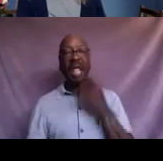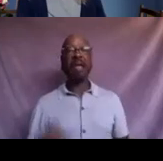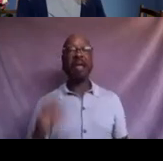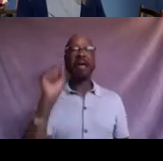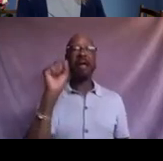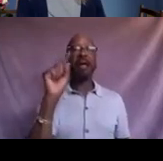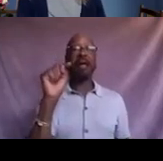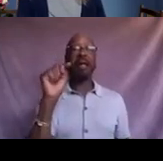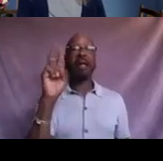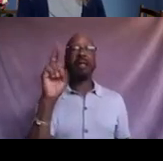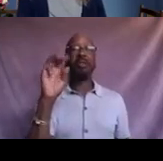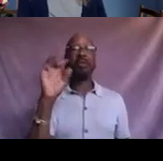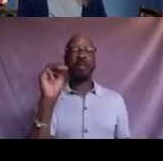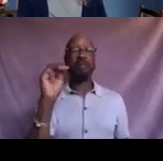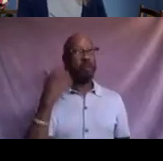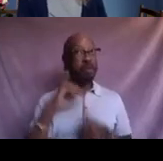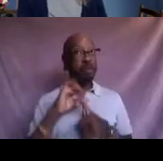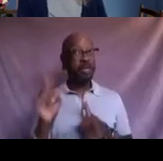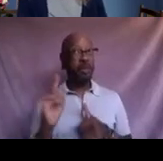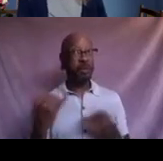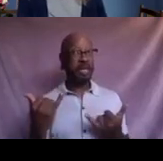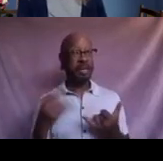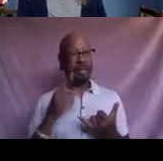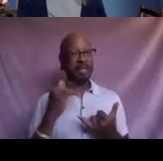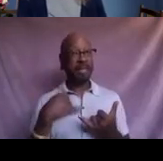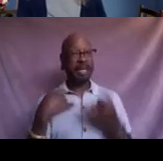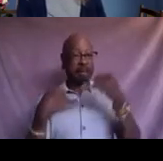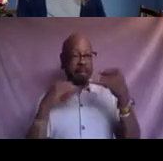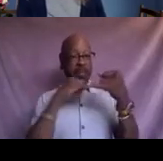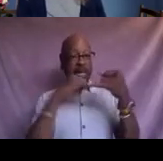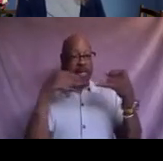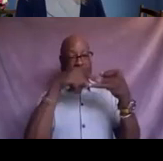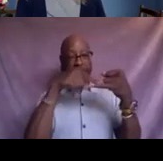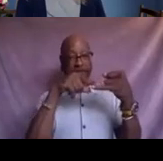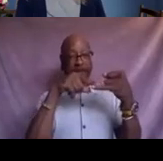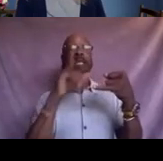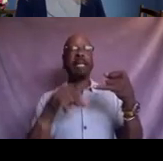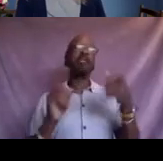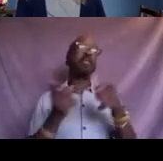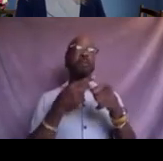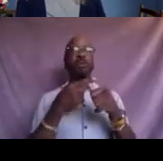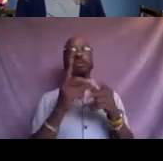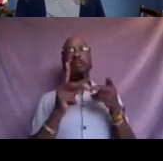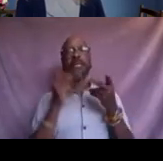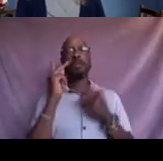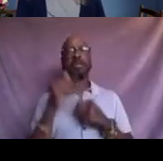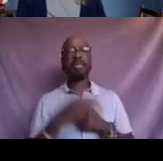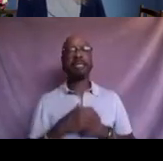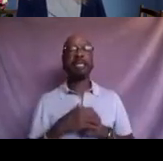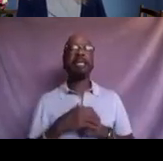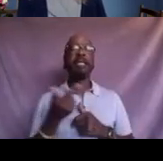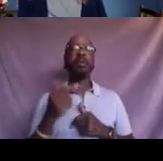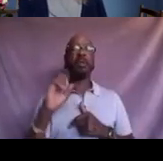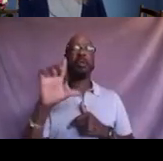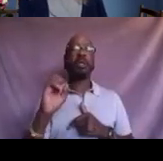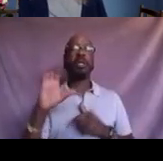place. Remember, that's where we are right now because that thick dark line. The stream is always the first place you see in Google Classroom.